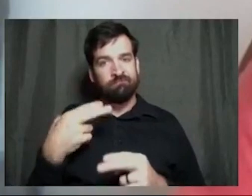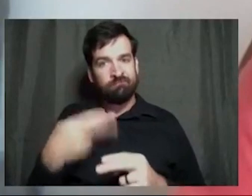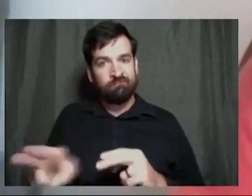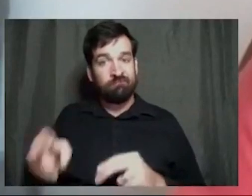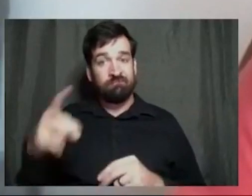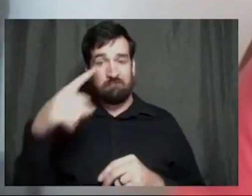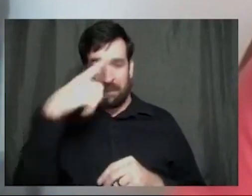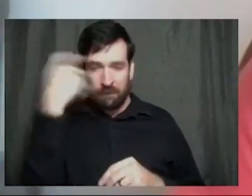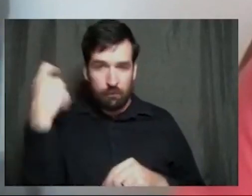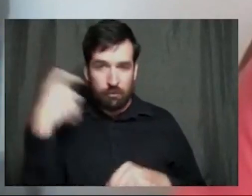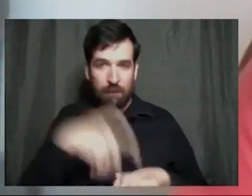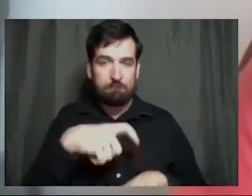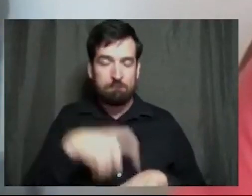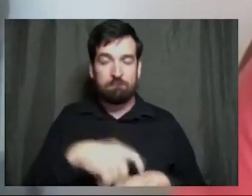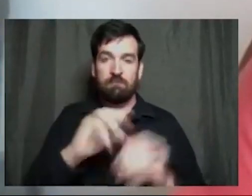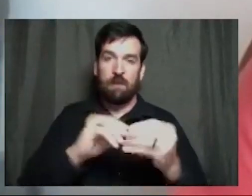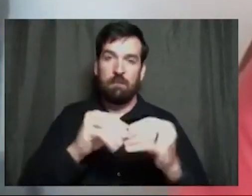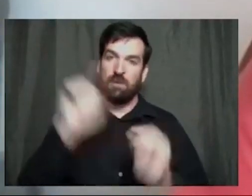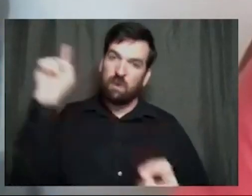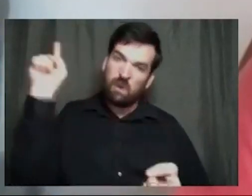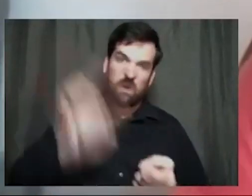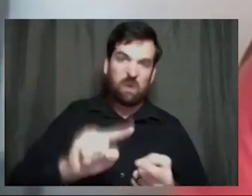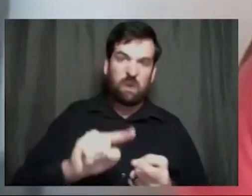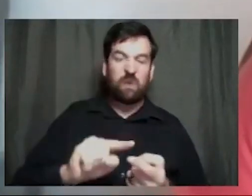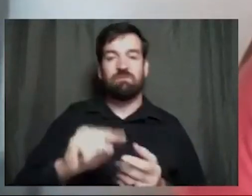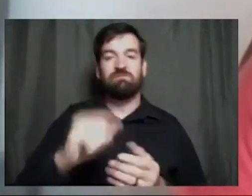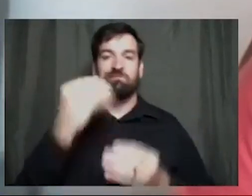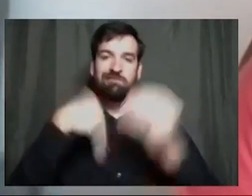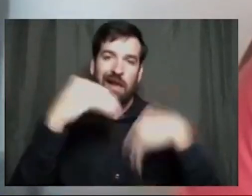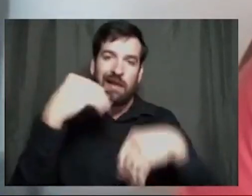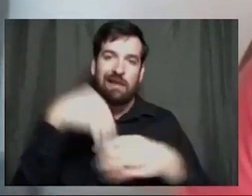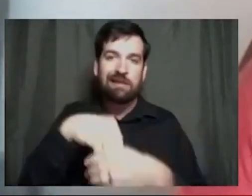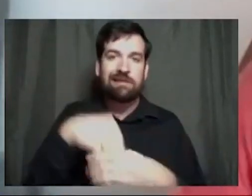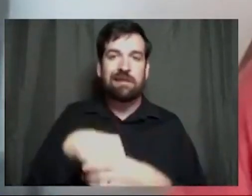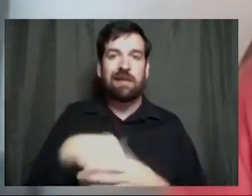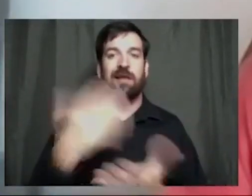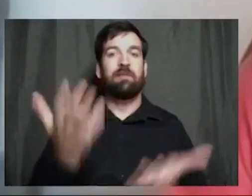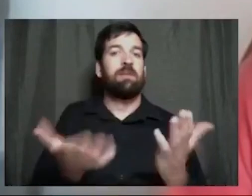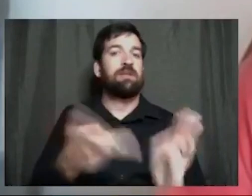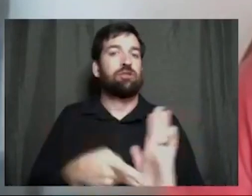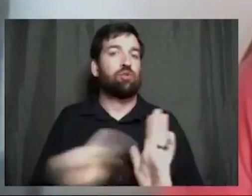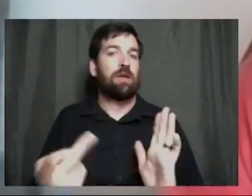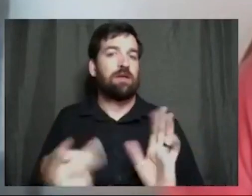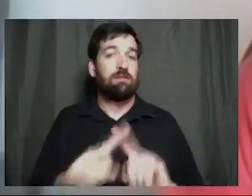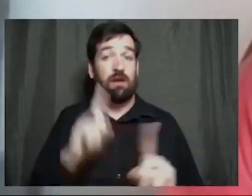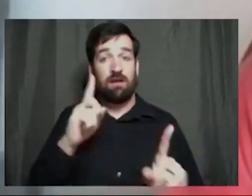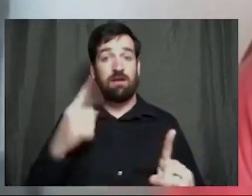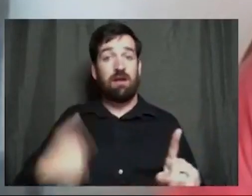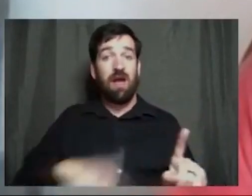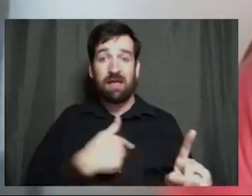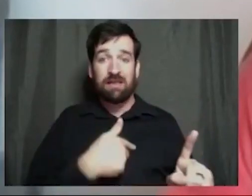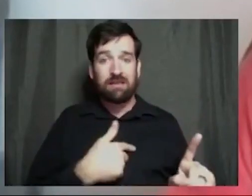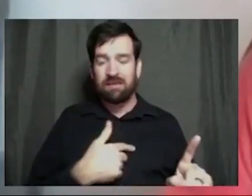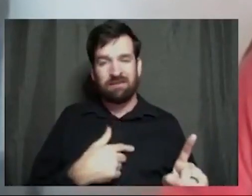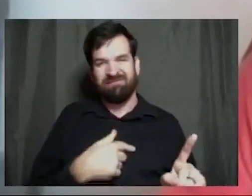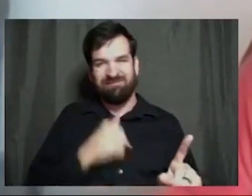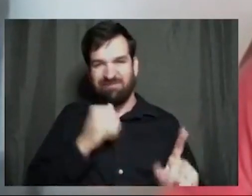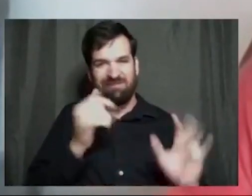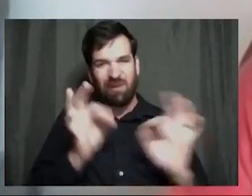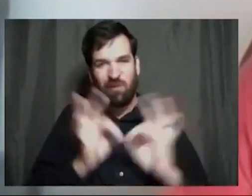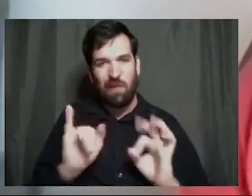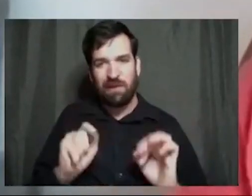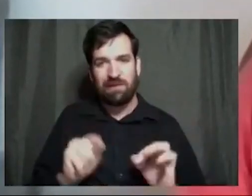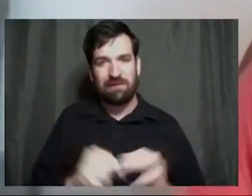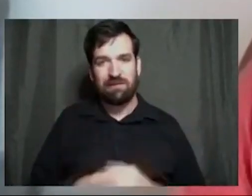low, we ate inside maybe 2 times. But for us, those things just aren't worth it.